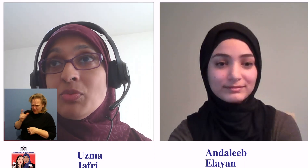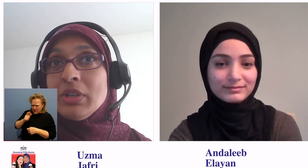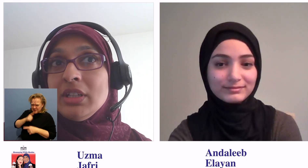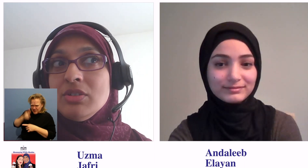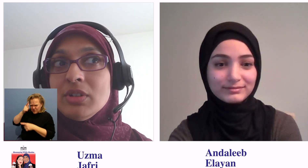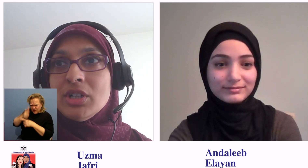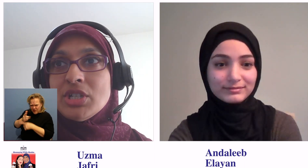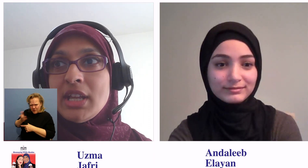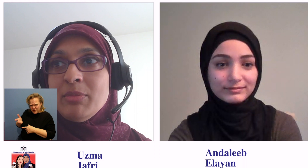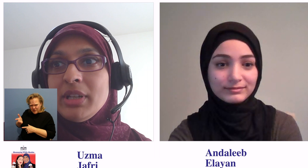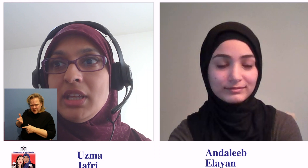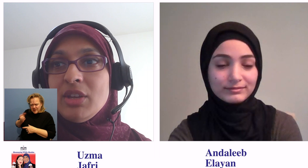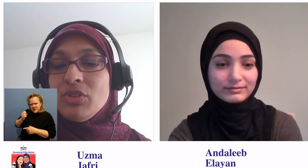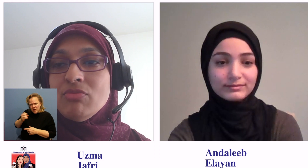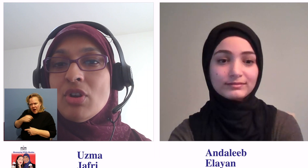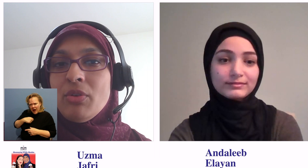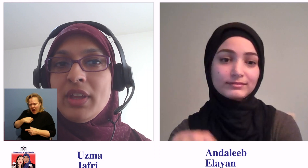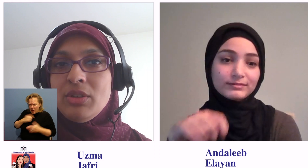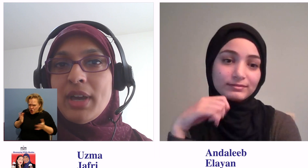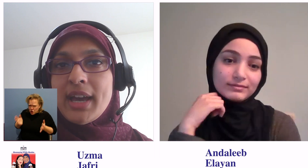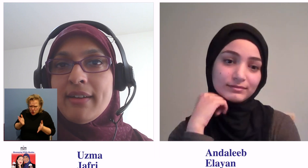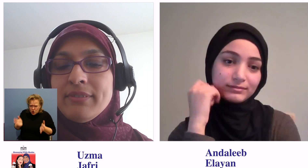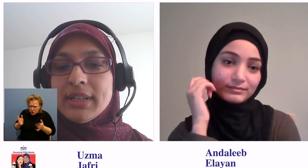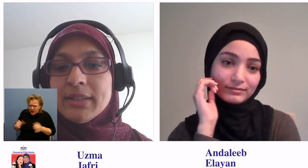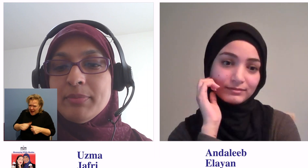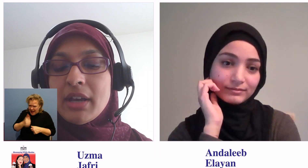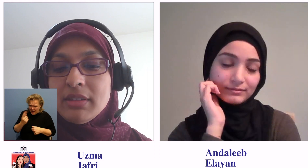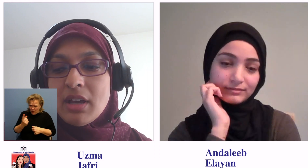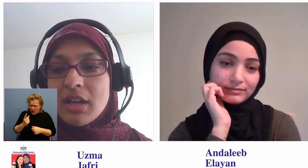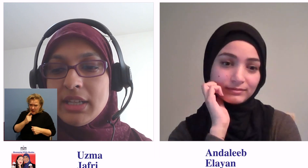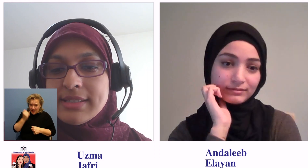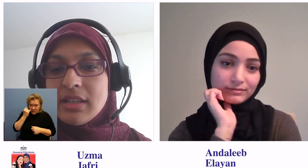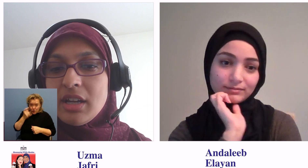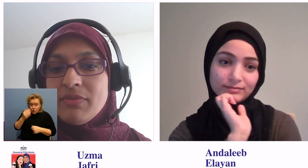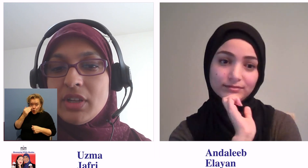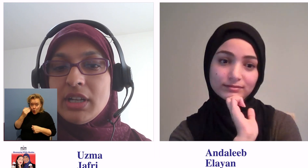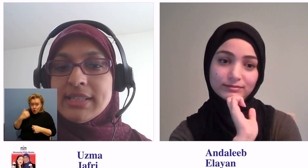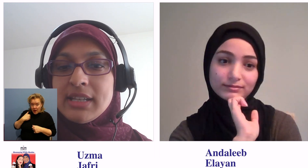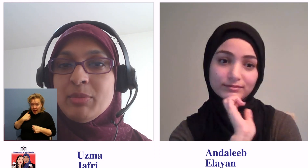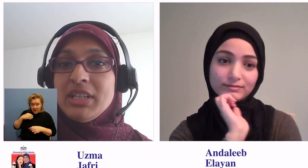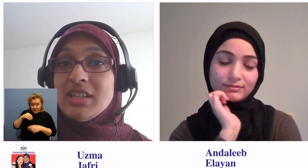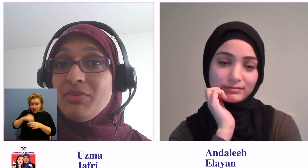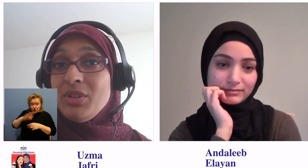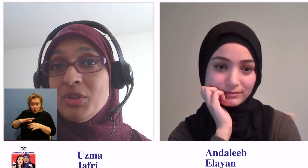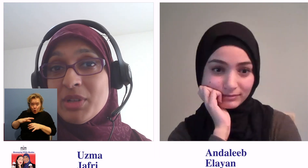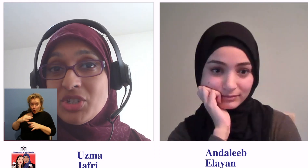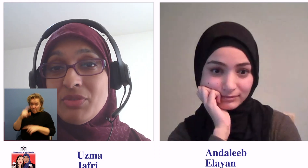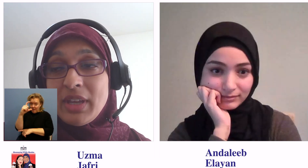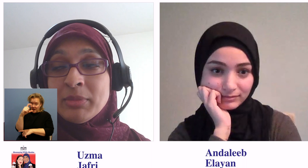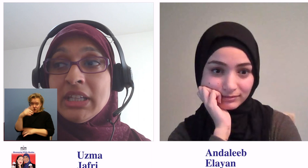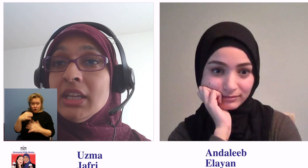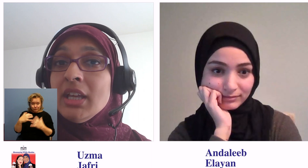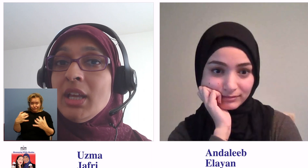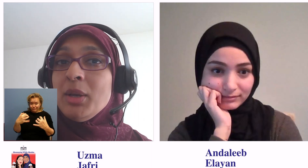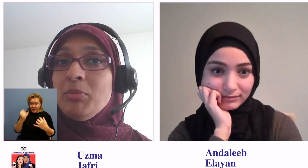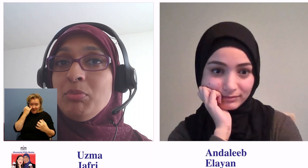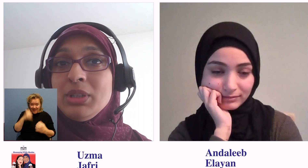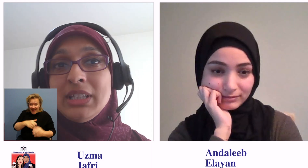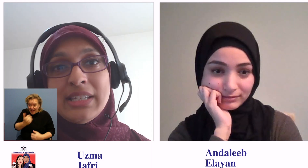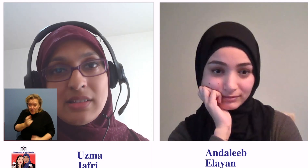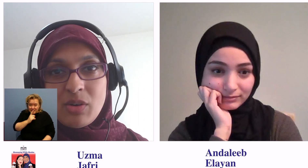and sisters? And I really do urge anybody, if you know that you have, um, out in the audience there, if there is anybody deaf in your masjid family,